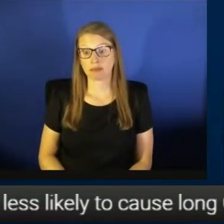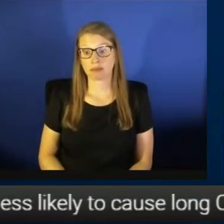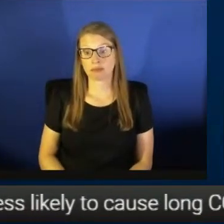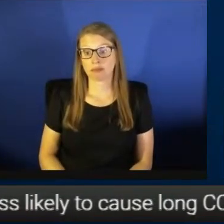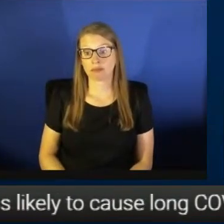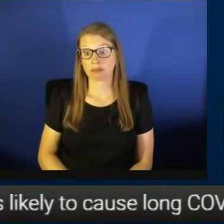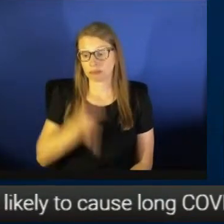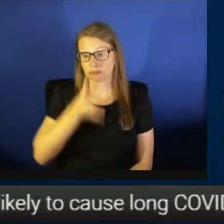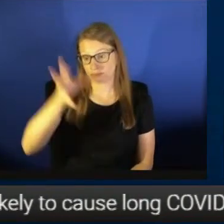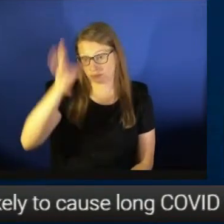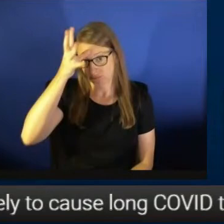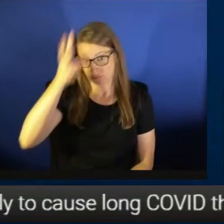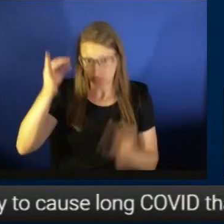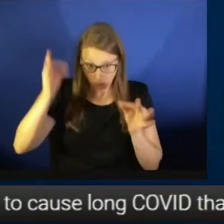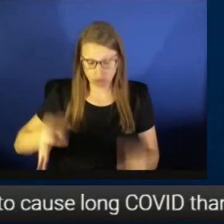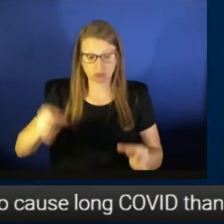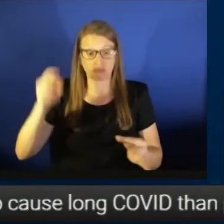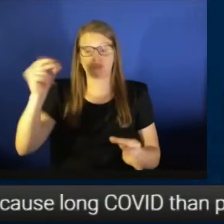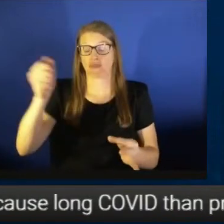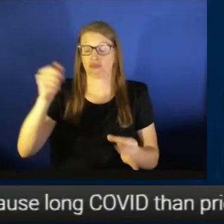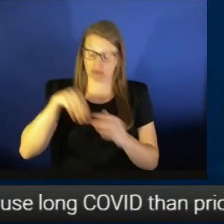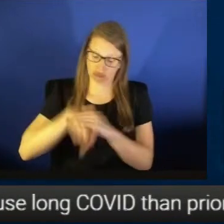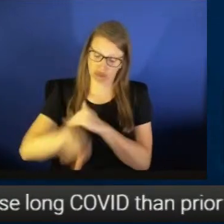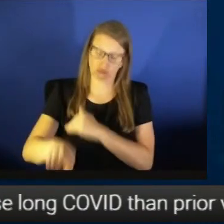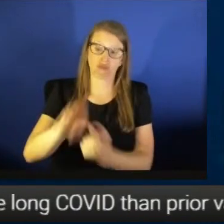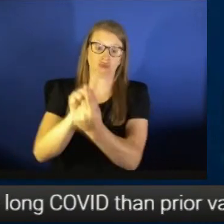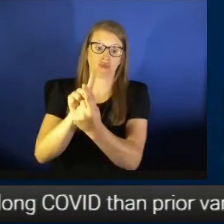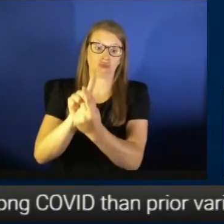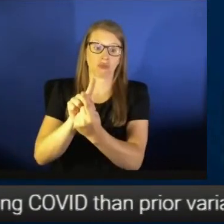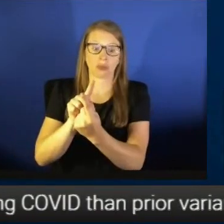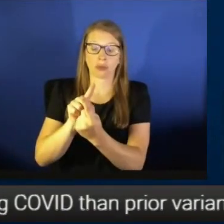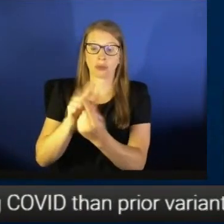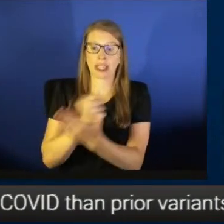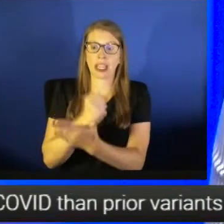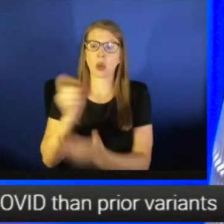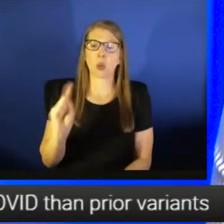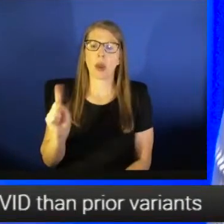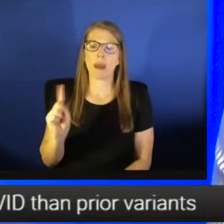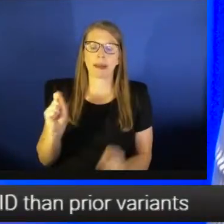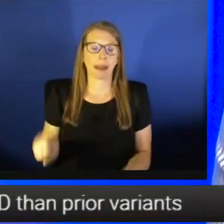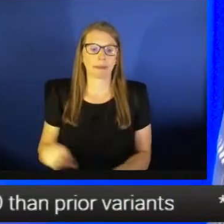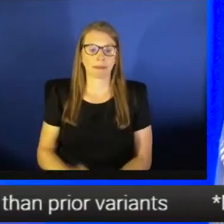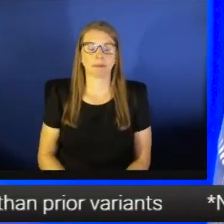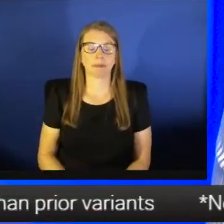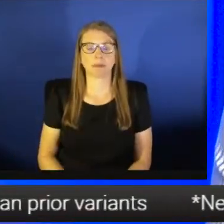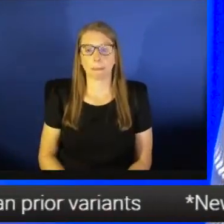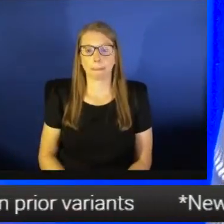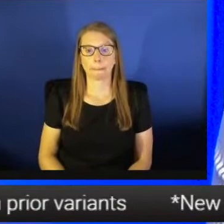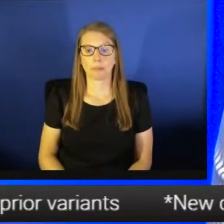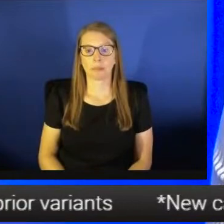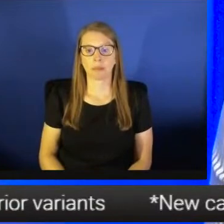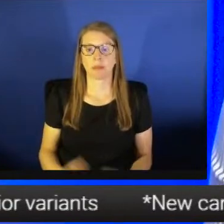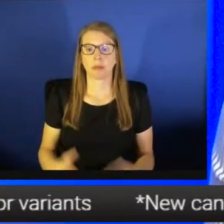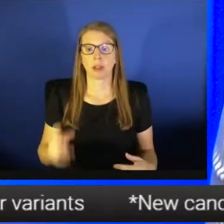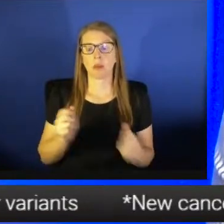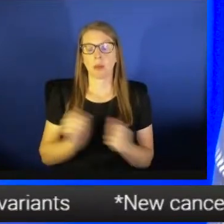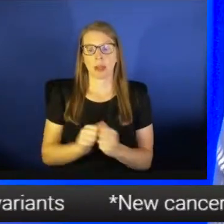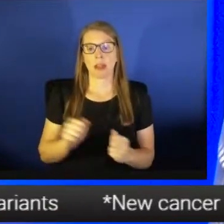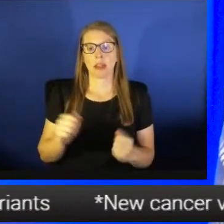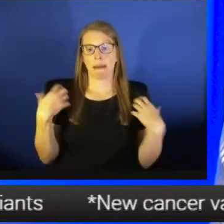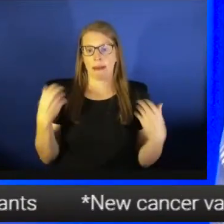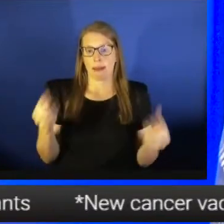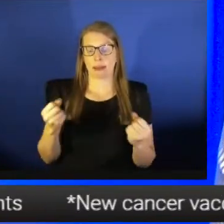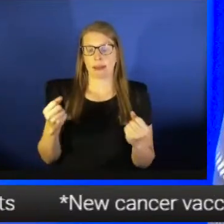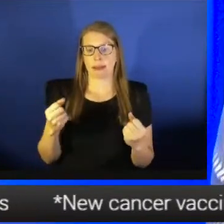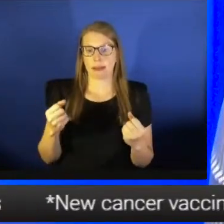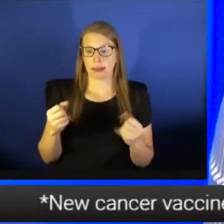going to immediately come out to you. Where can they get it? Yeah, so with the health system, we are offering the